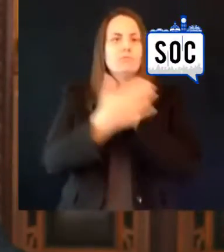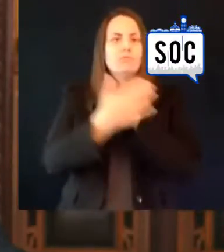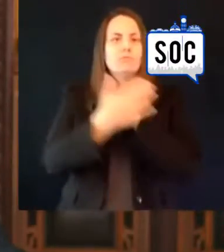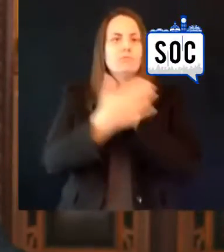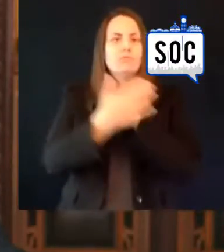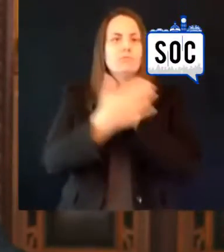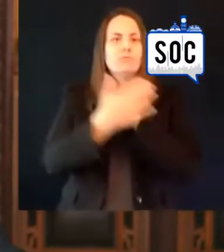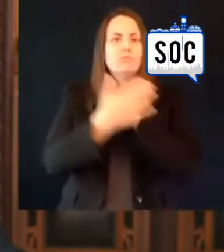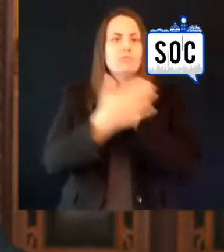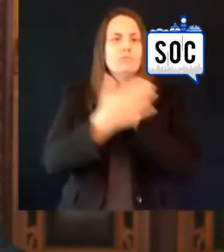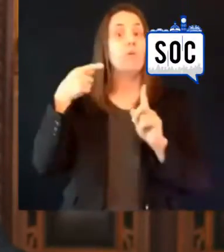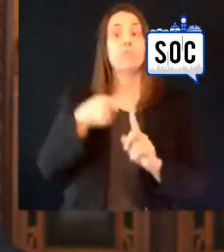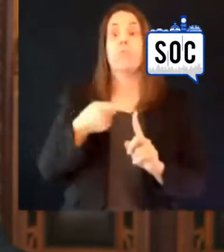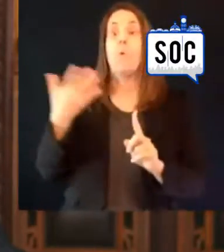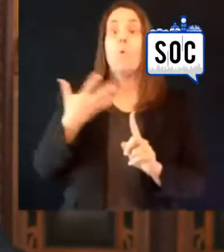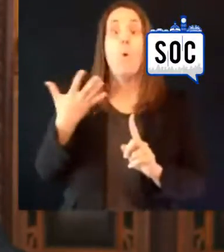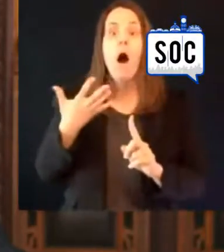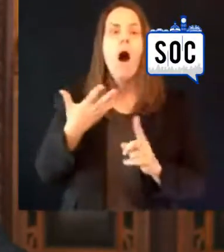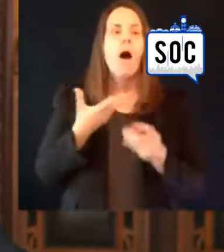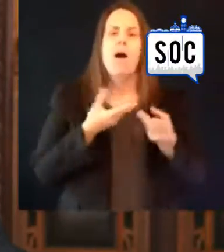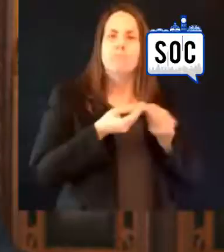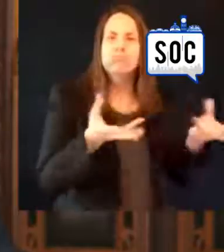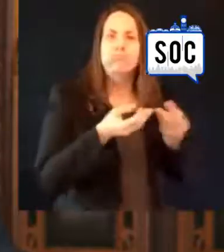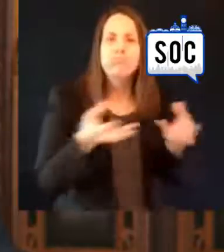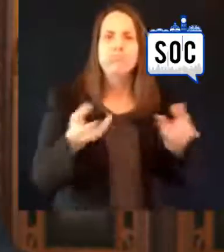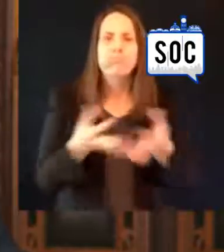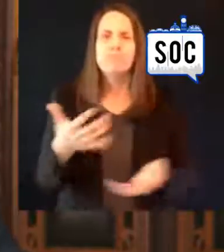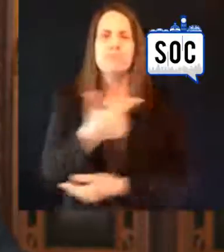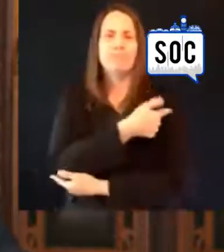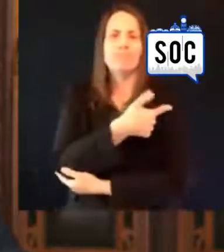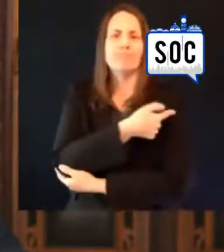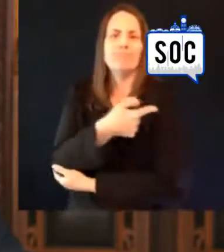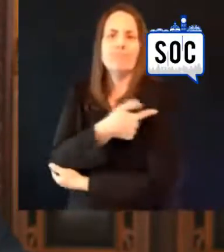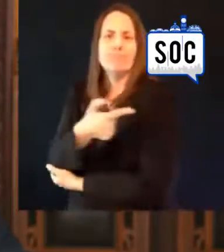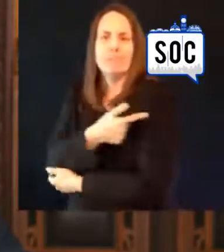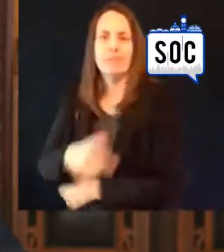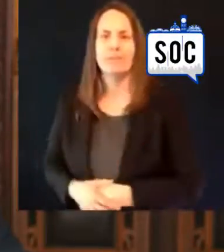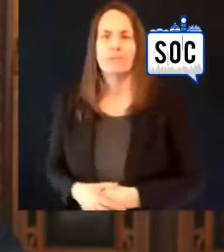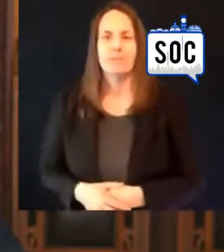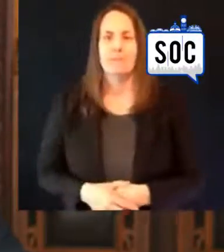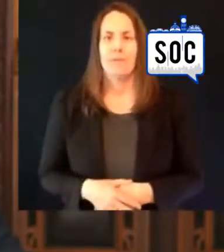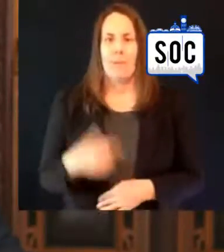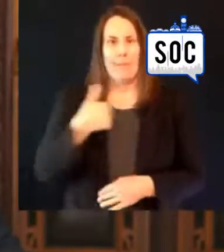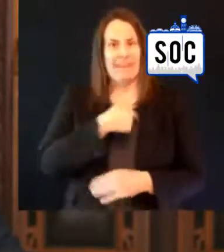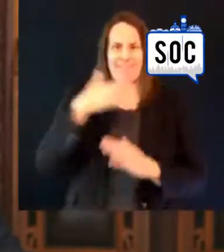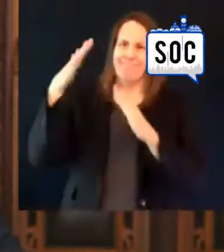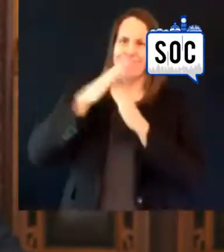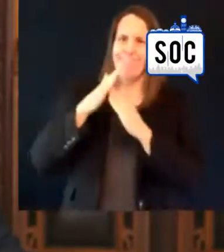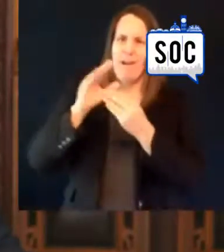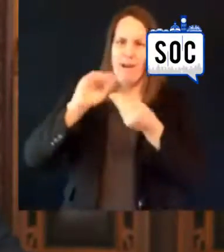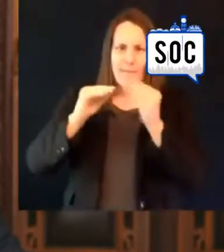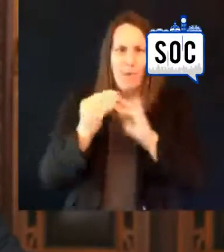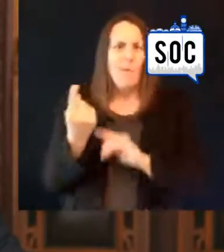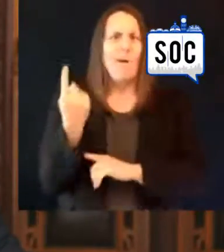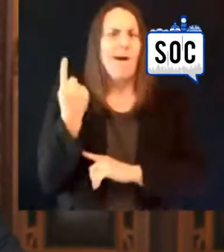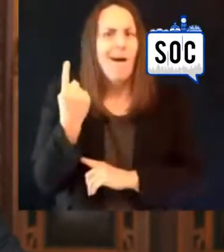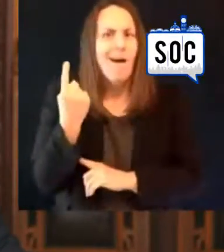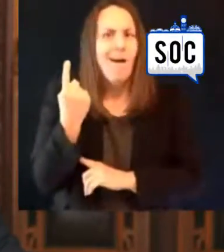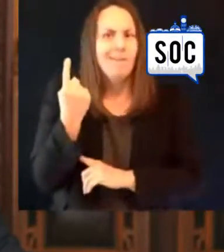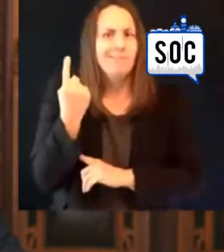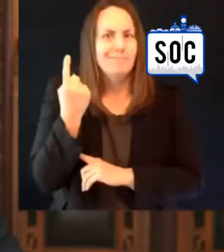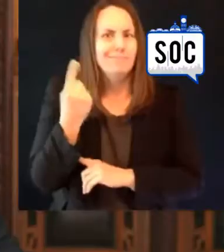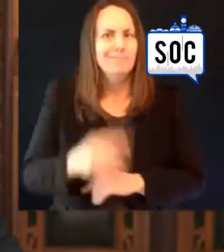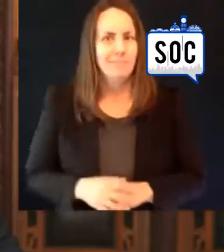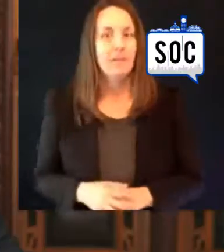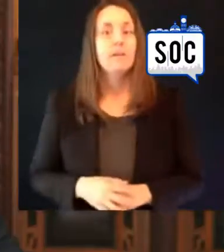this weekend, we were once again #1 across the country in using our available supply. That means we're getting more